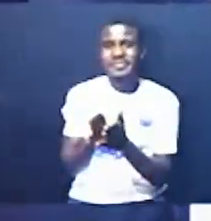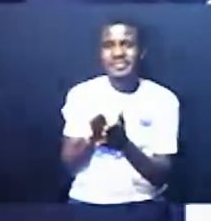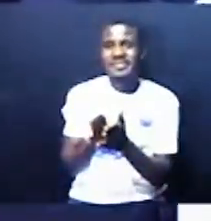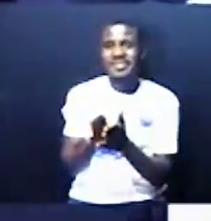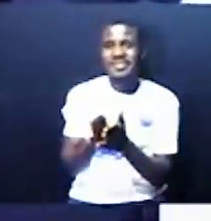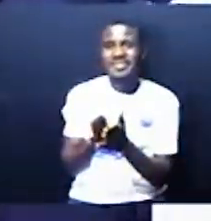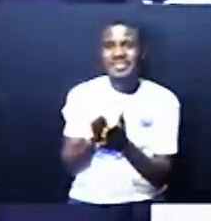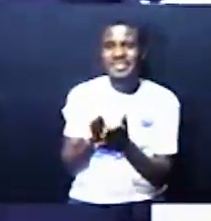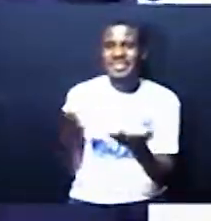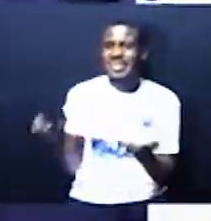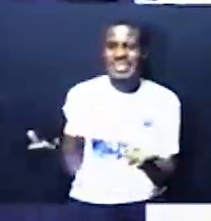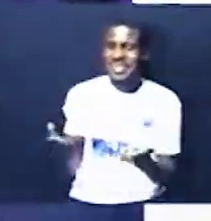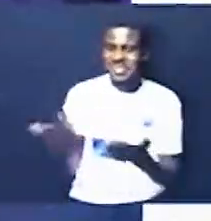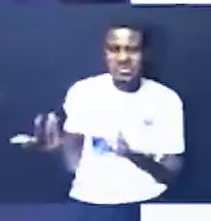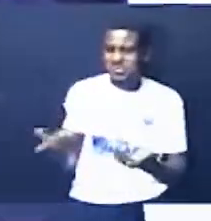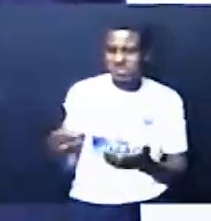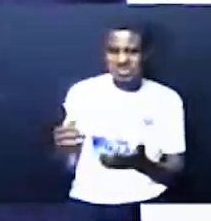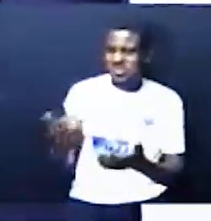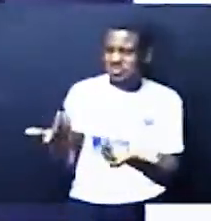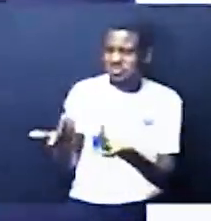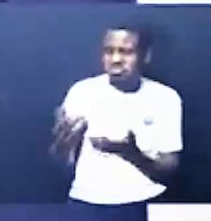arguably, is for God so loved